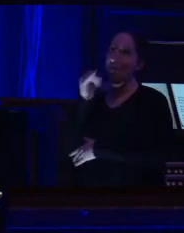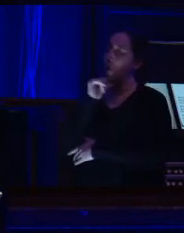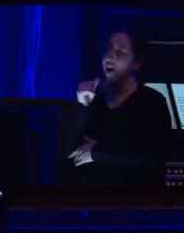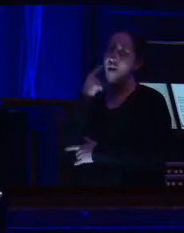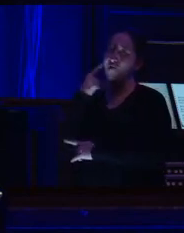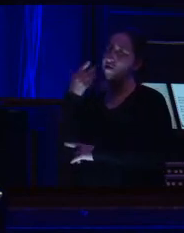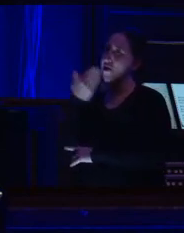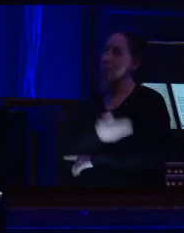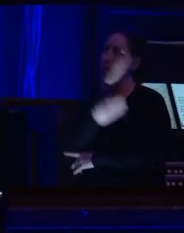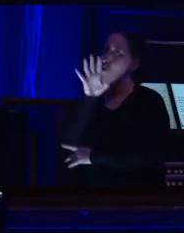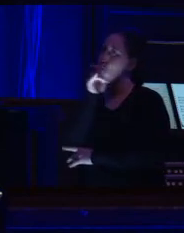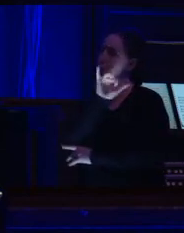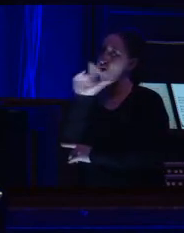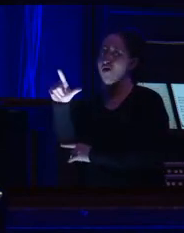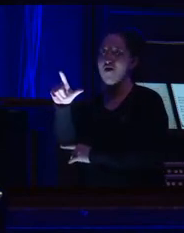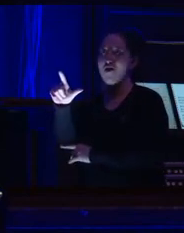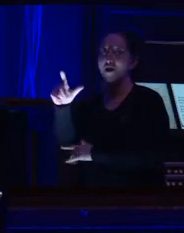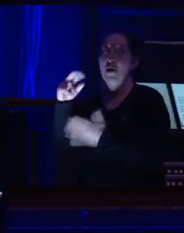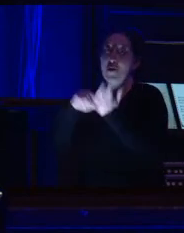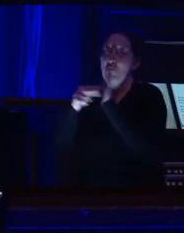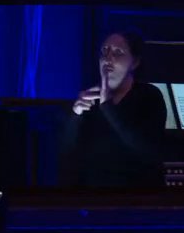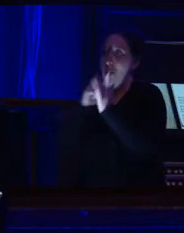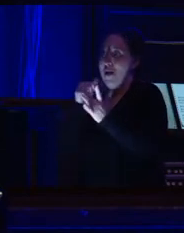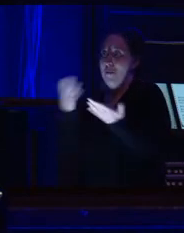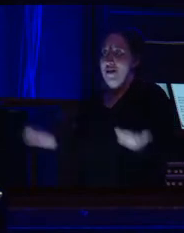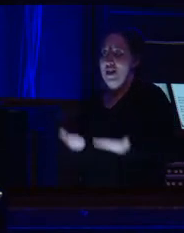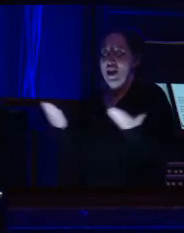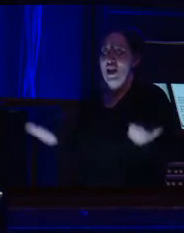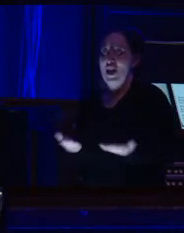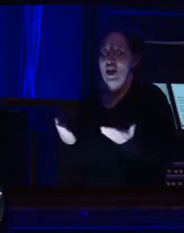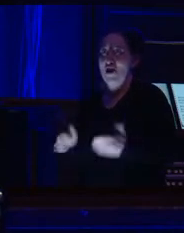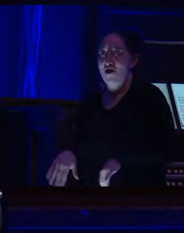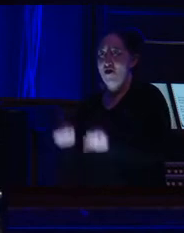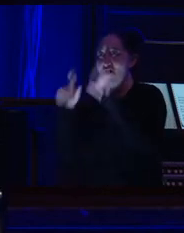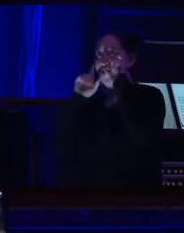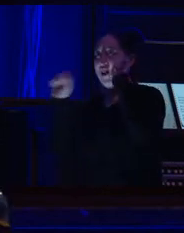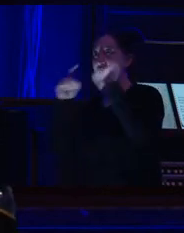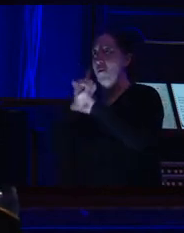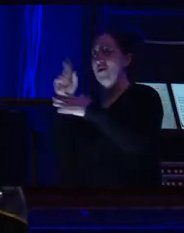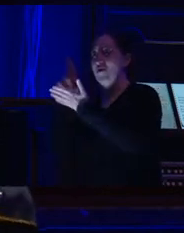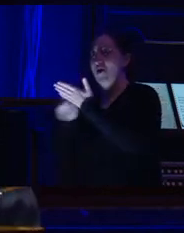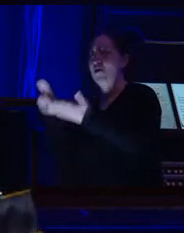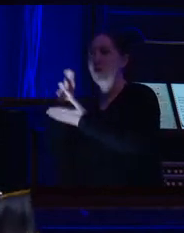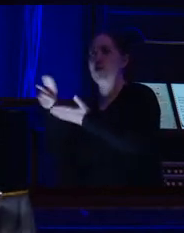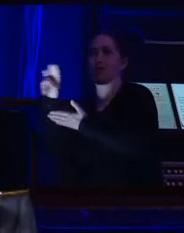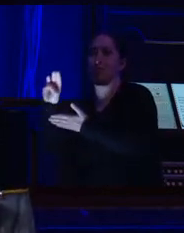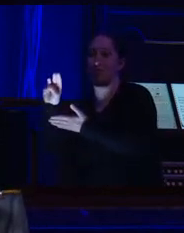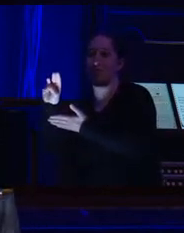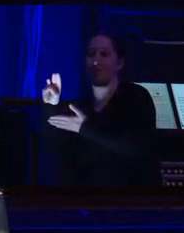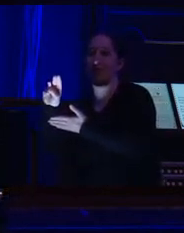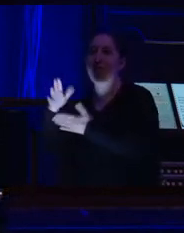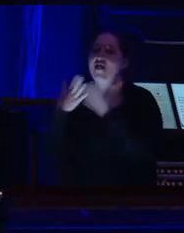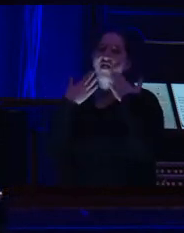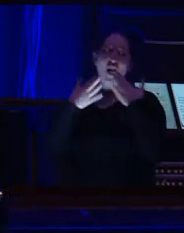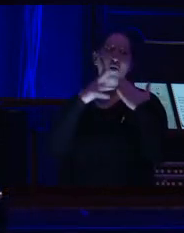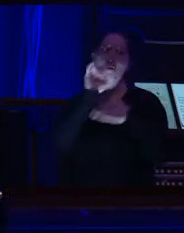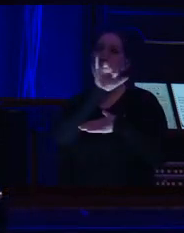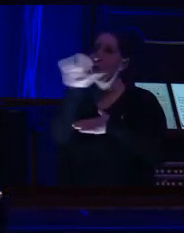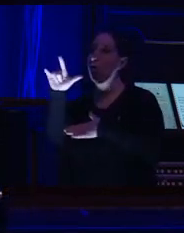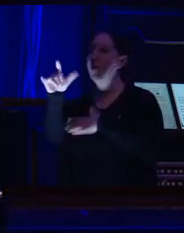and therefore, I would not be here were it not for the University of Michigan. Let's hear it for Earl.